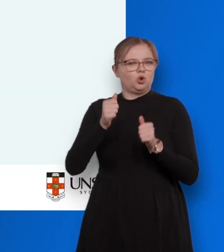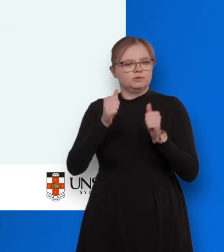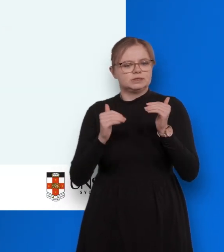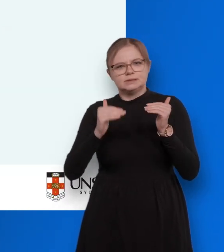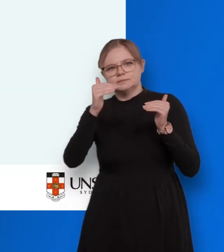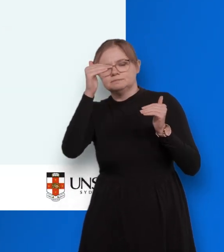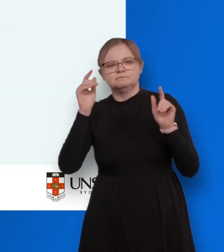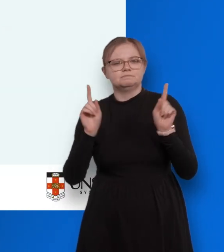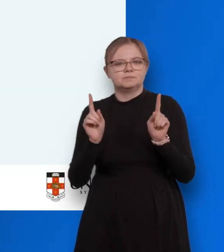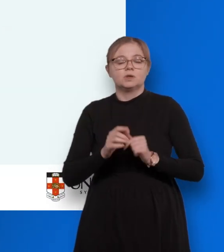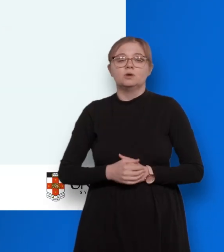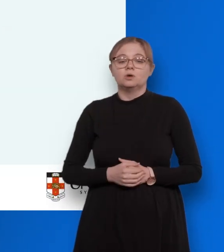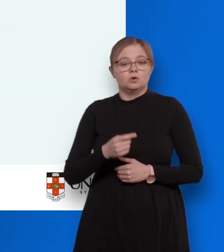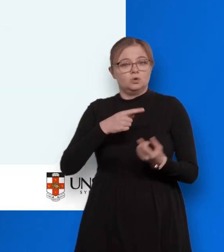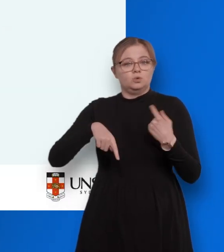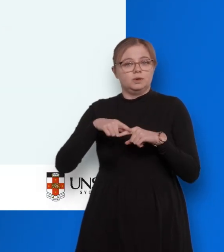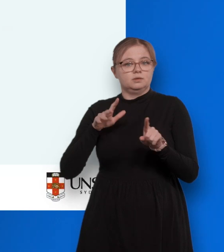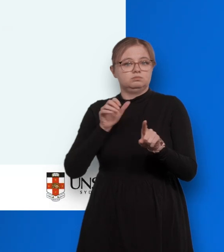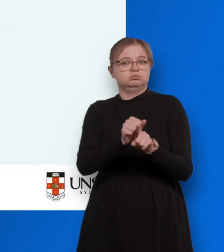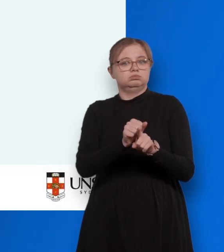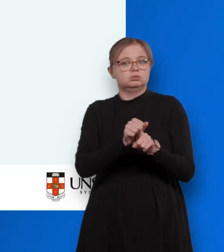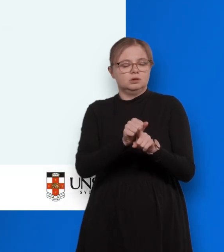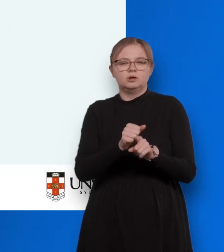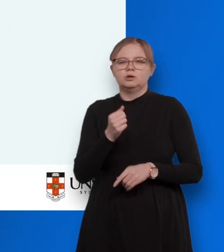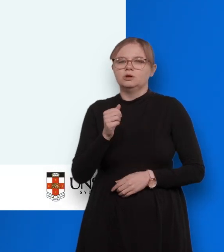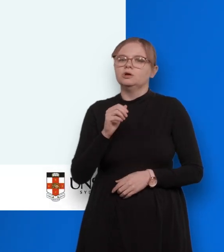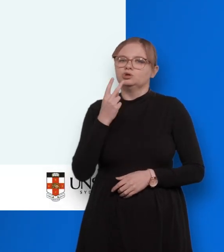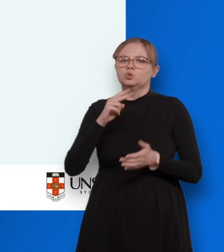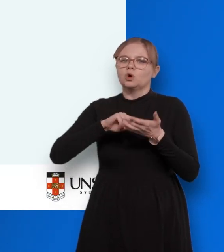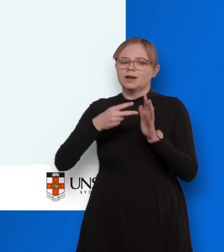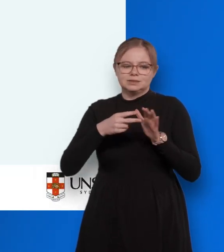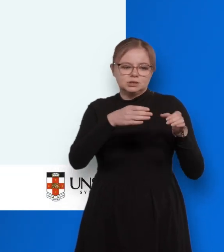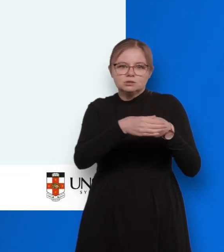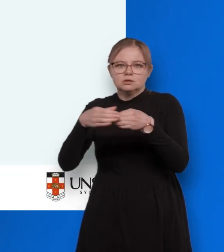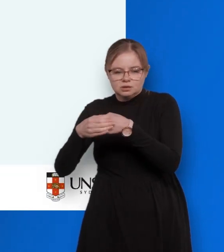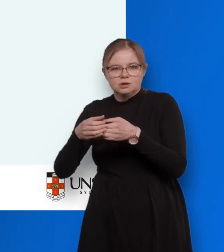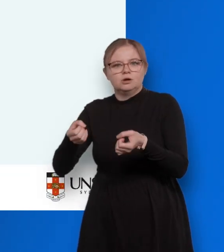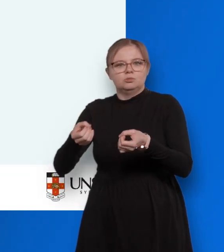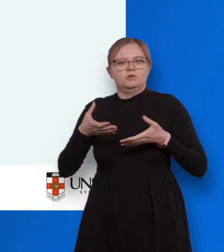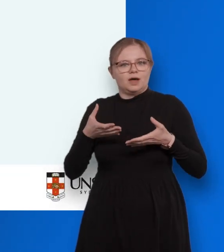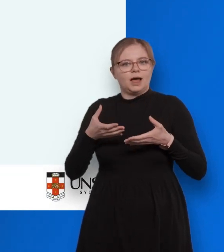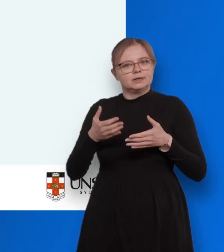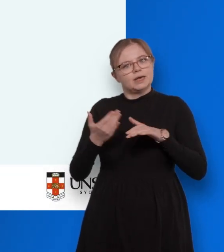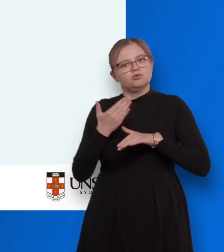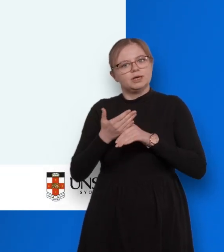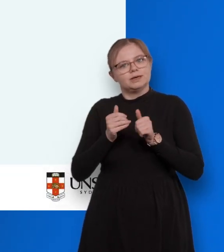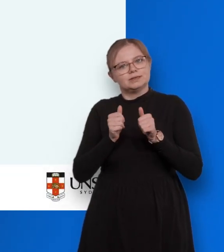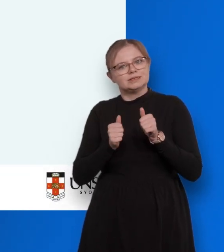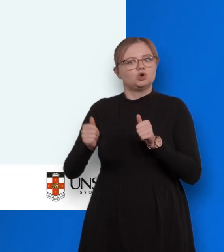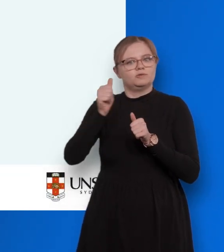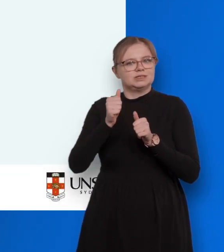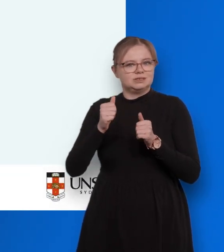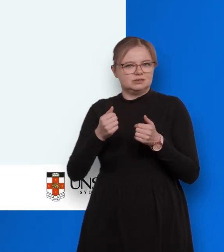So what we found is that in the 2 organizations that provided career seniority data, there were no differences in the